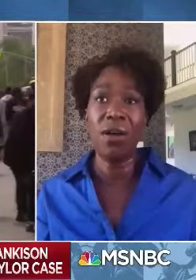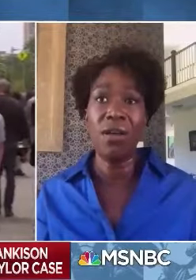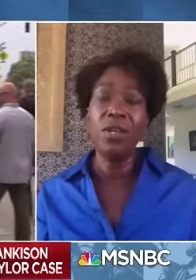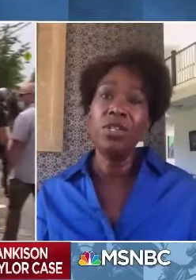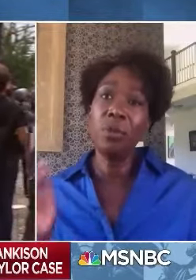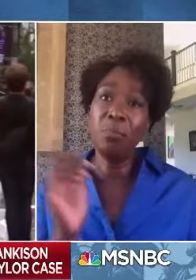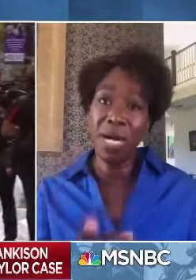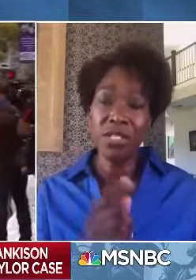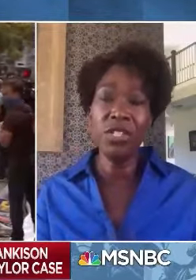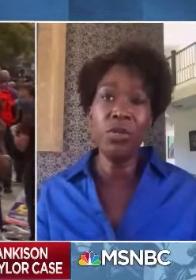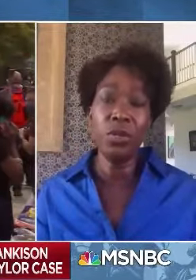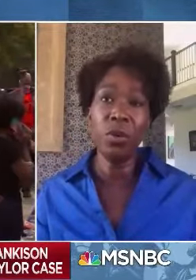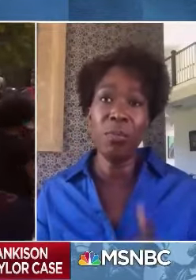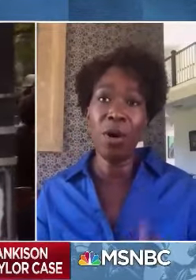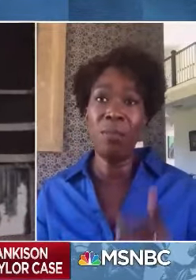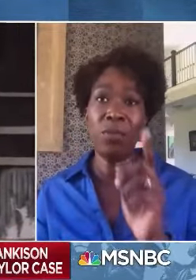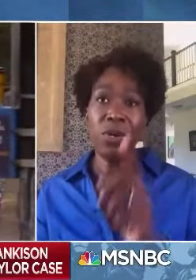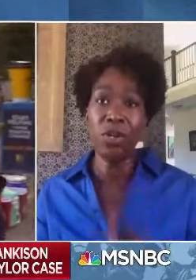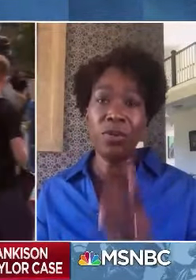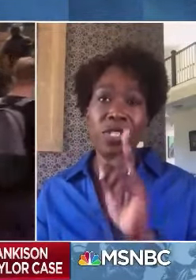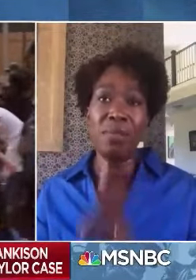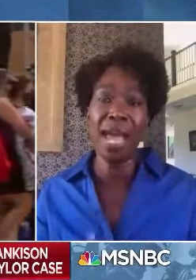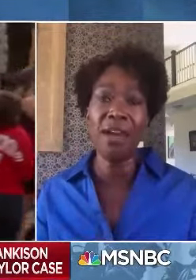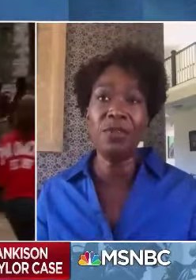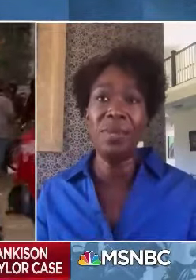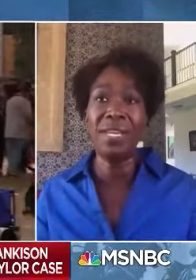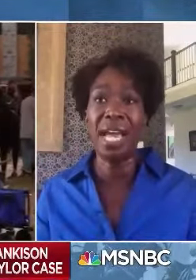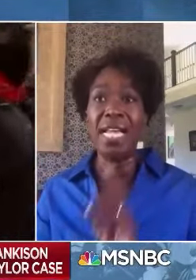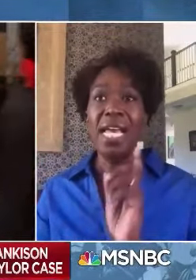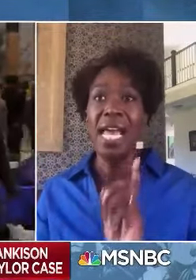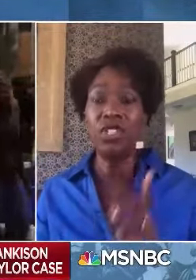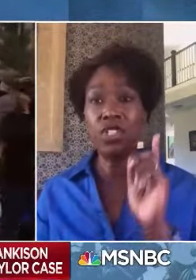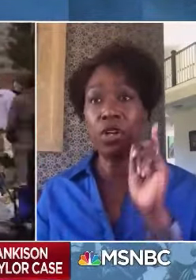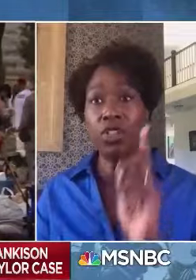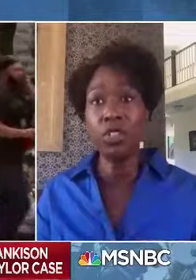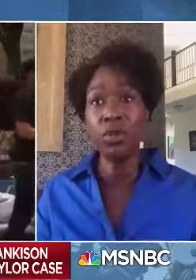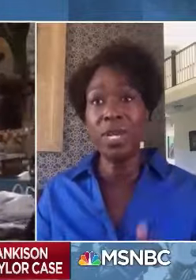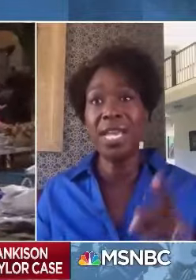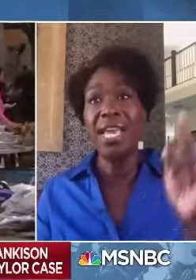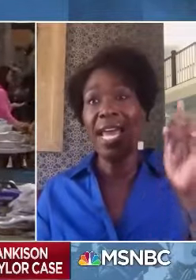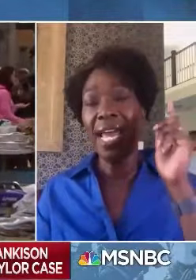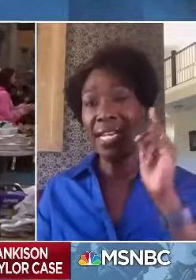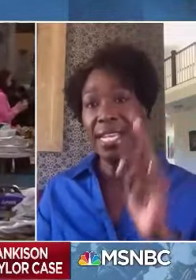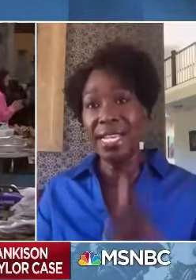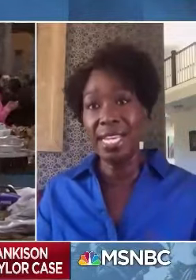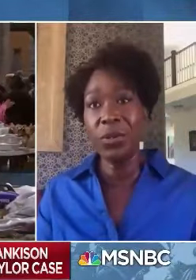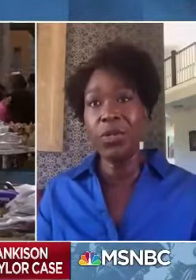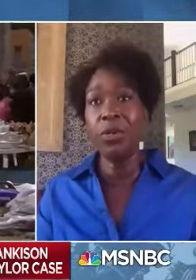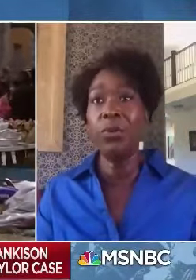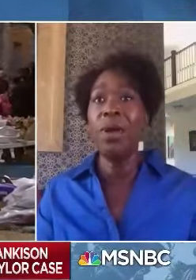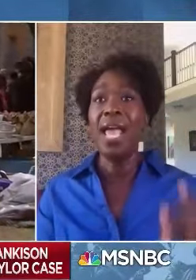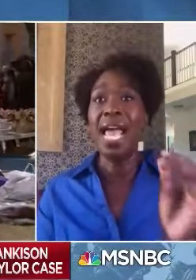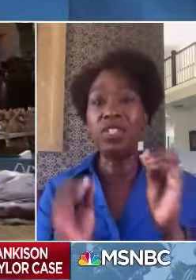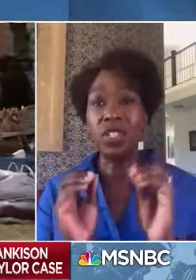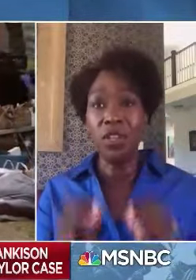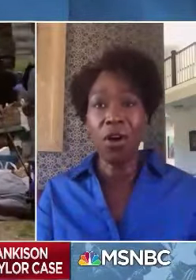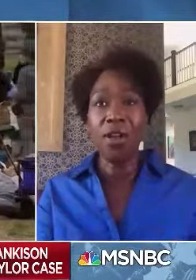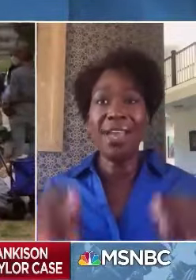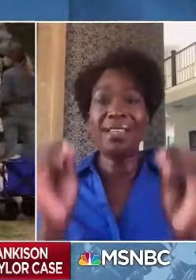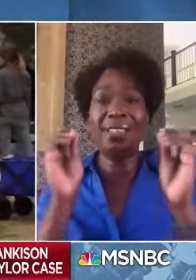law to bust into your apartment while you're asleep after midnight and start shooting, and can kill you